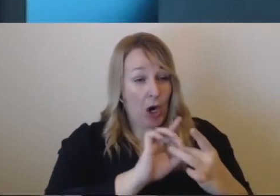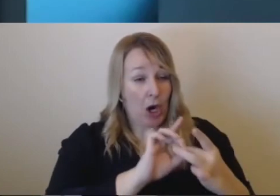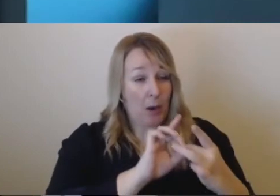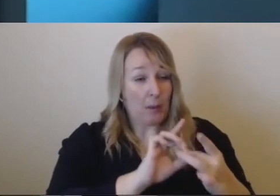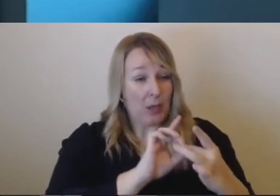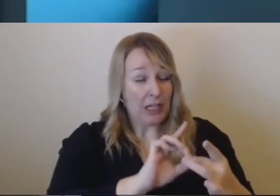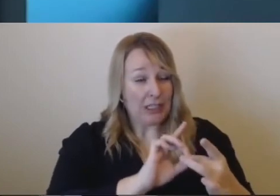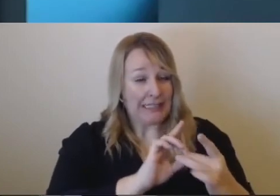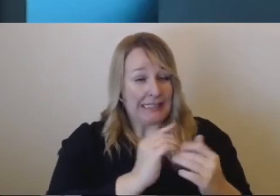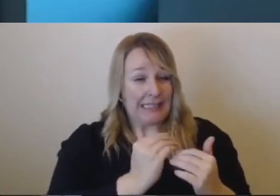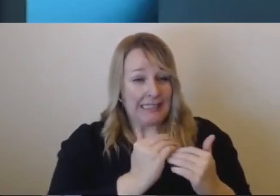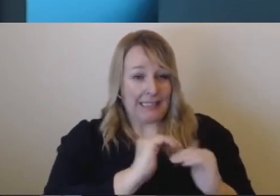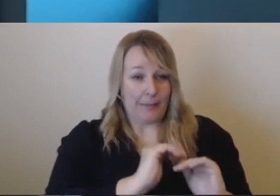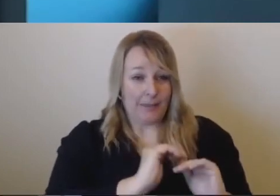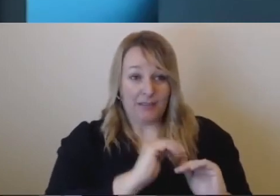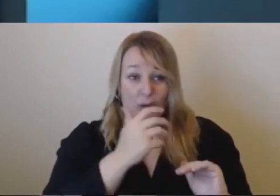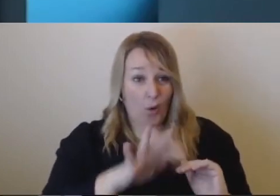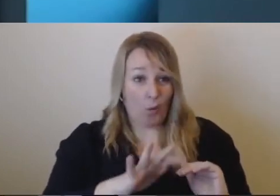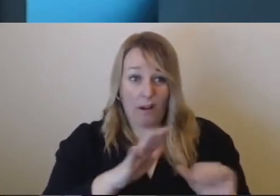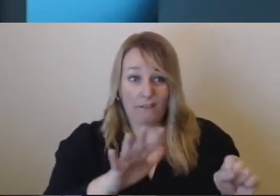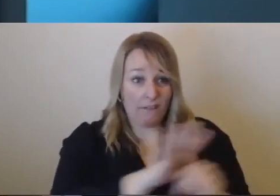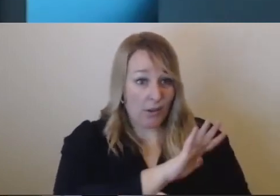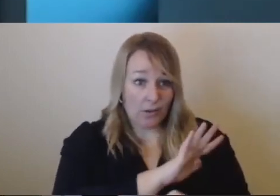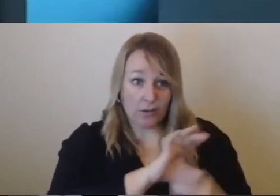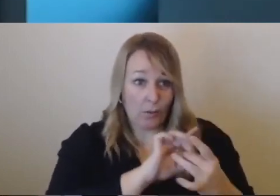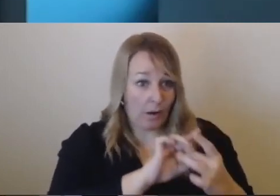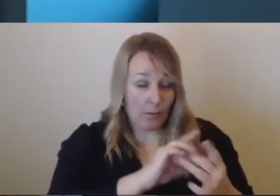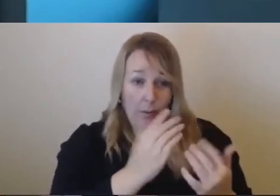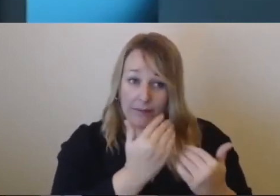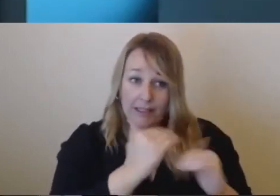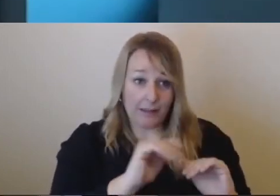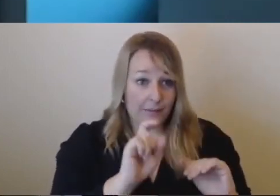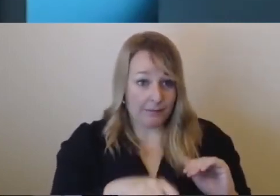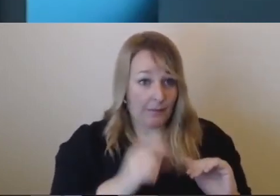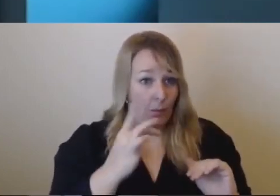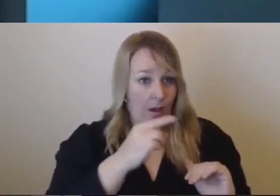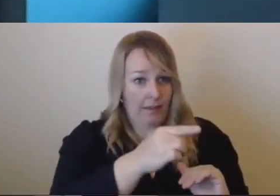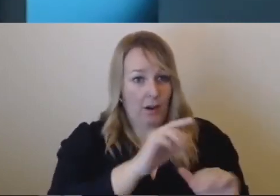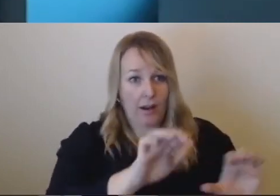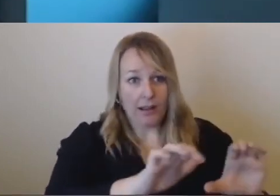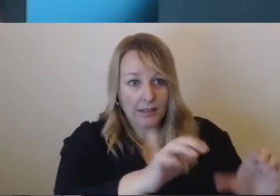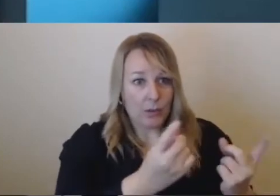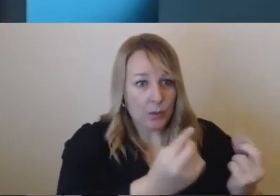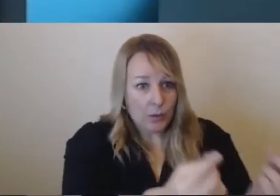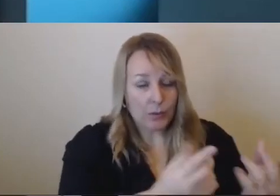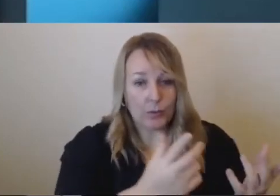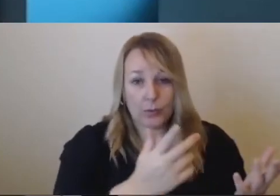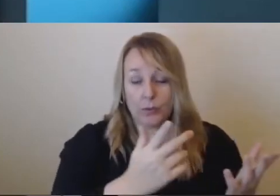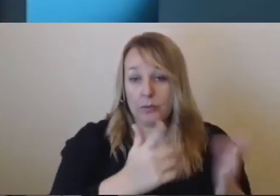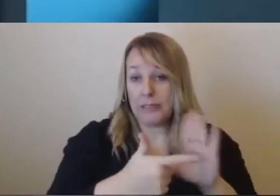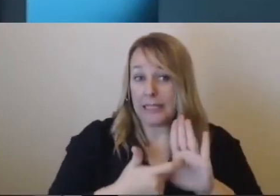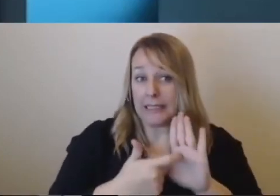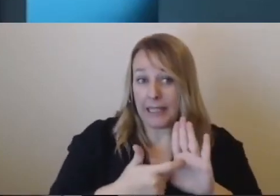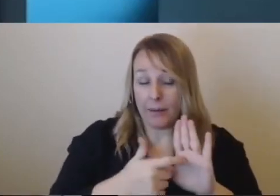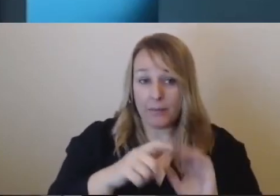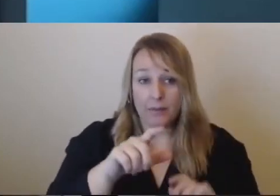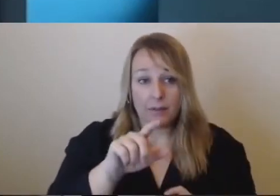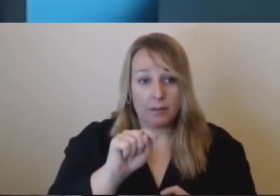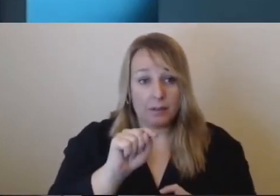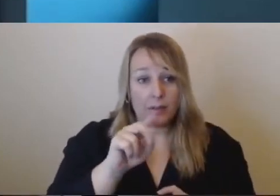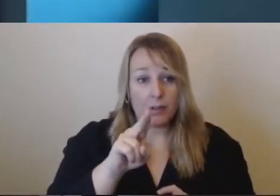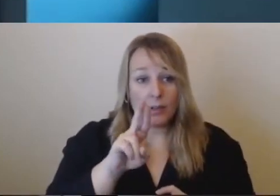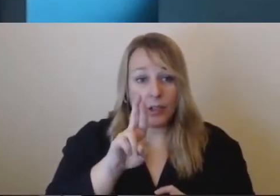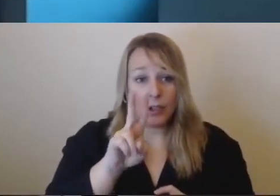have extensive cooperation. So you can take any number of cases, like as Turkey, for example, has become more repressive